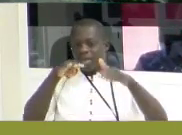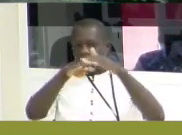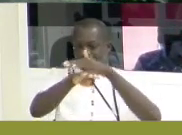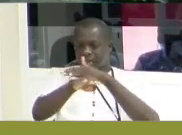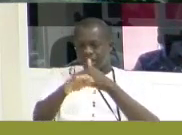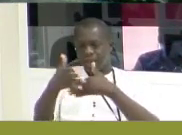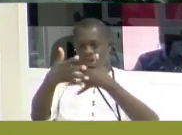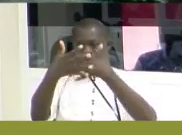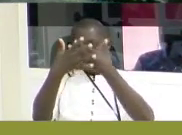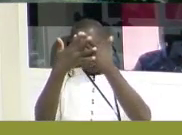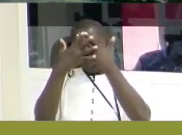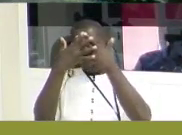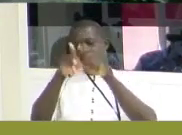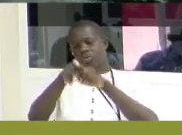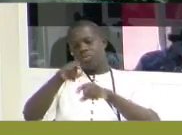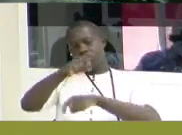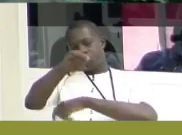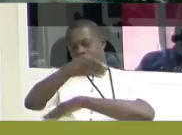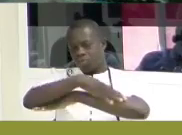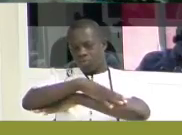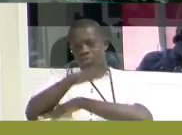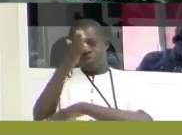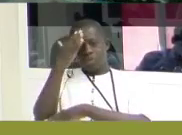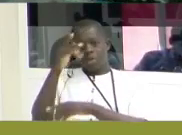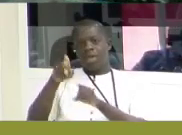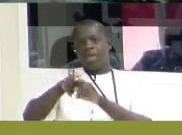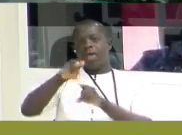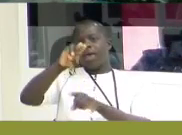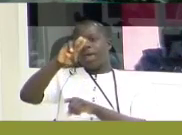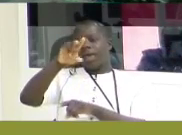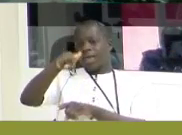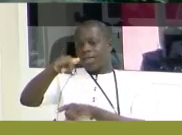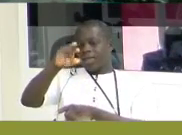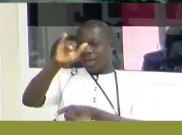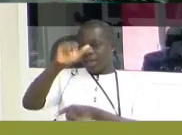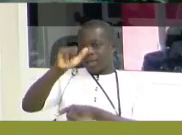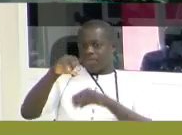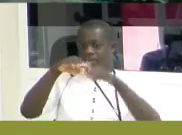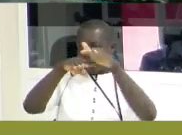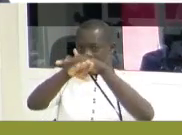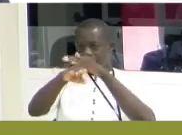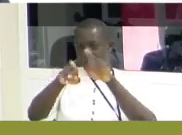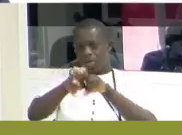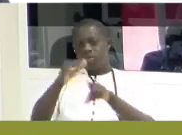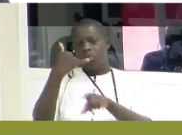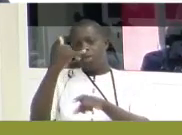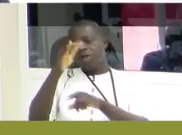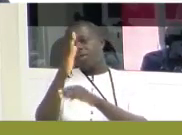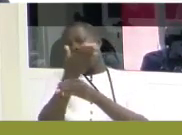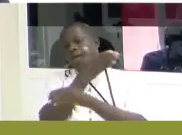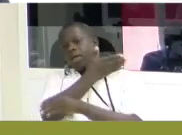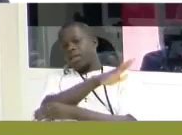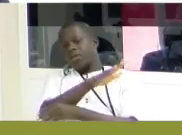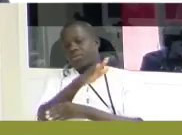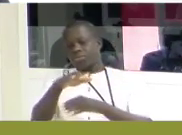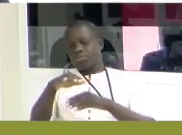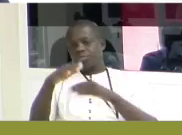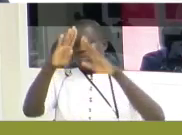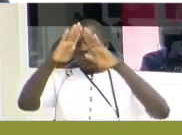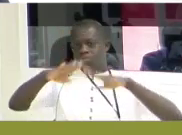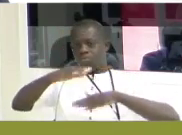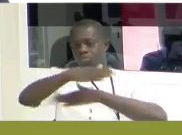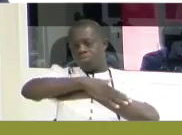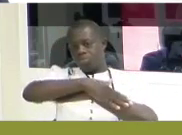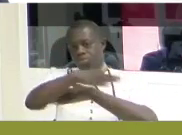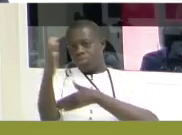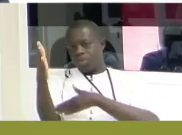my phone, once you enter the NIA, you left your phone at the gate. So both my phones were left at the gate, so I was there, just like that.